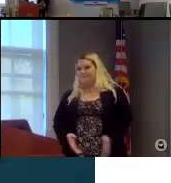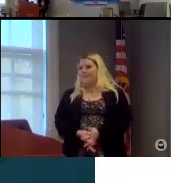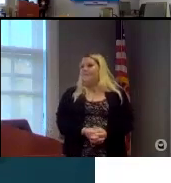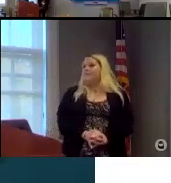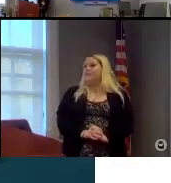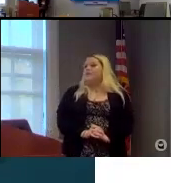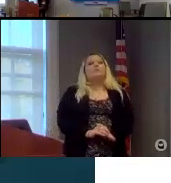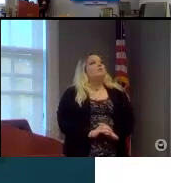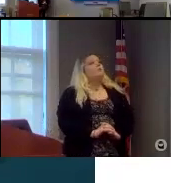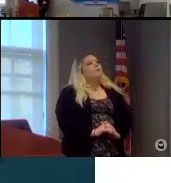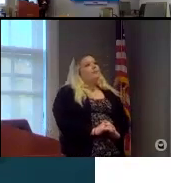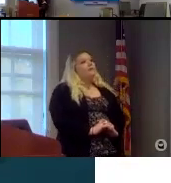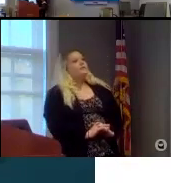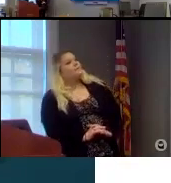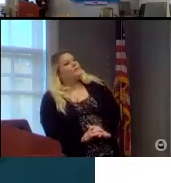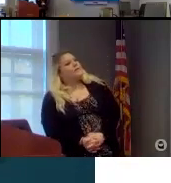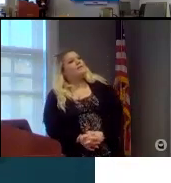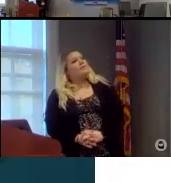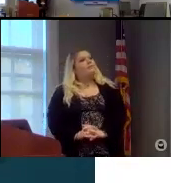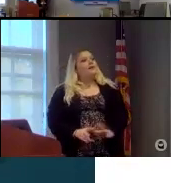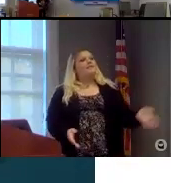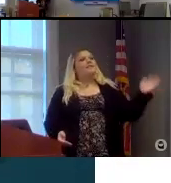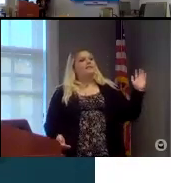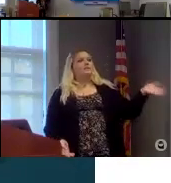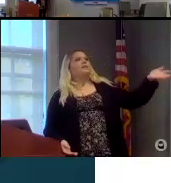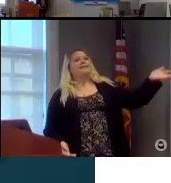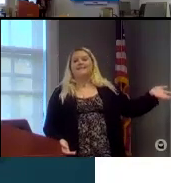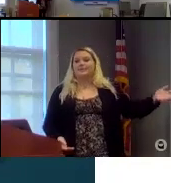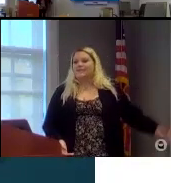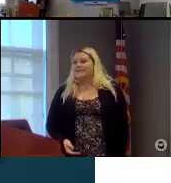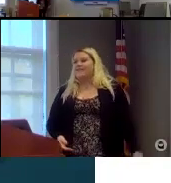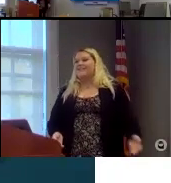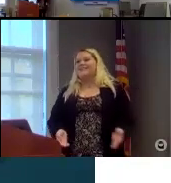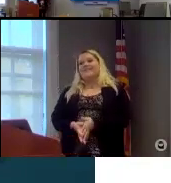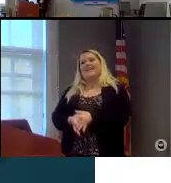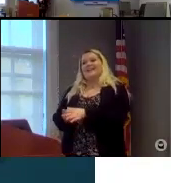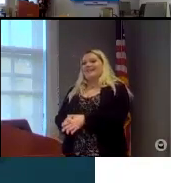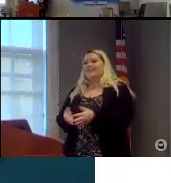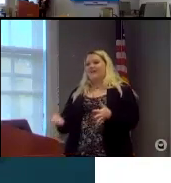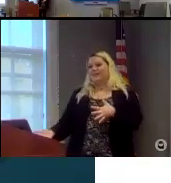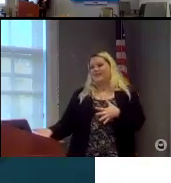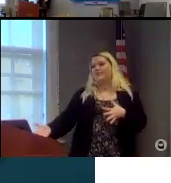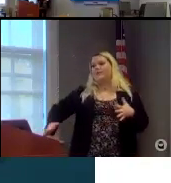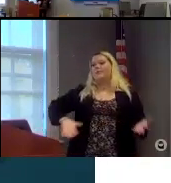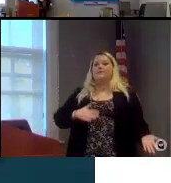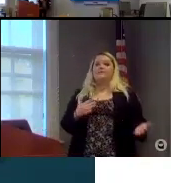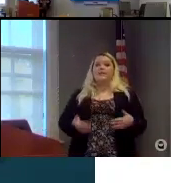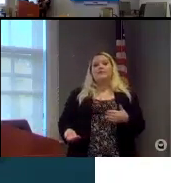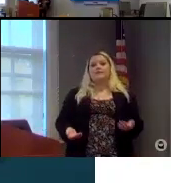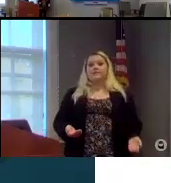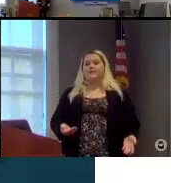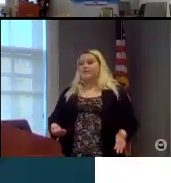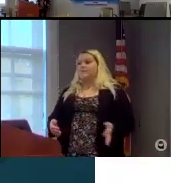happening. So my process for this was essentially this. We did site verification, where I